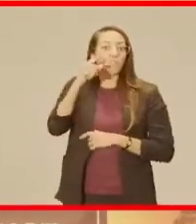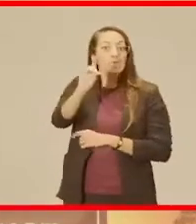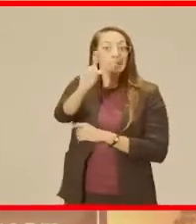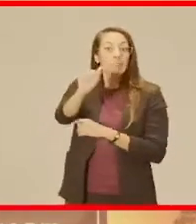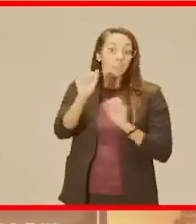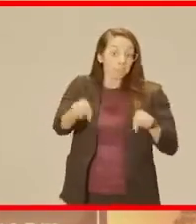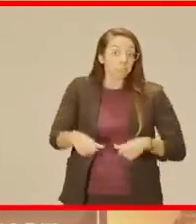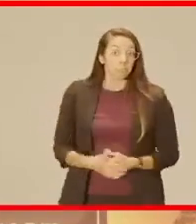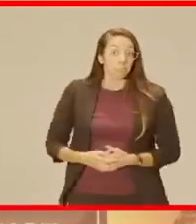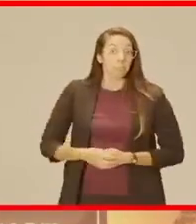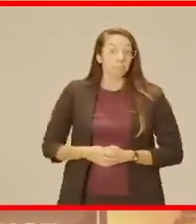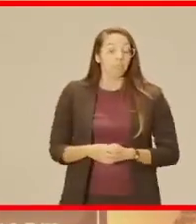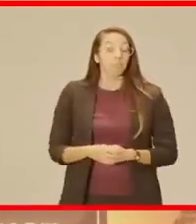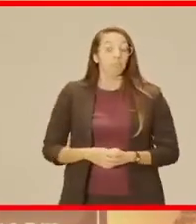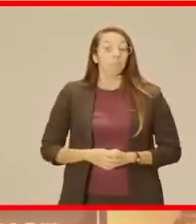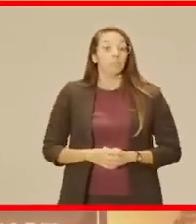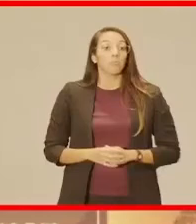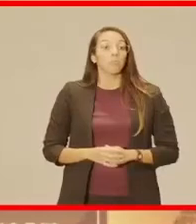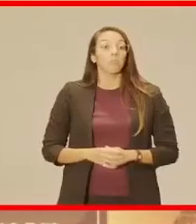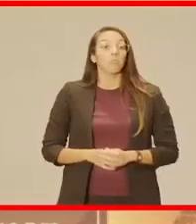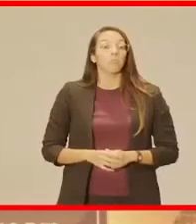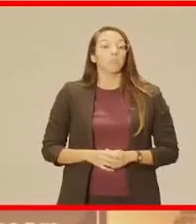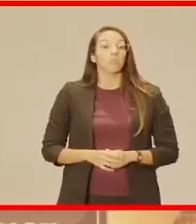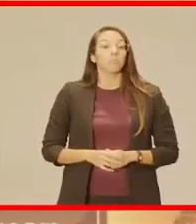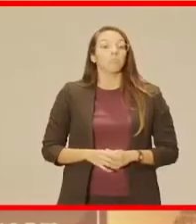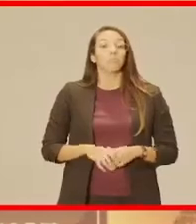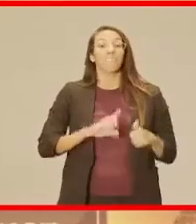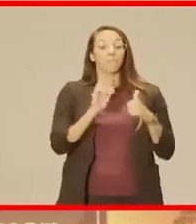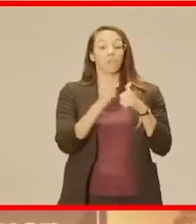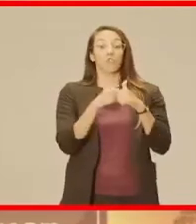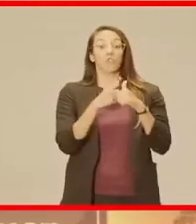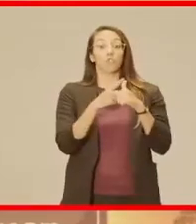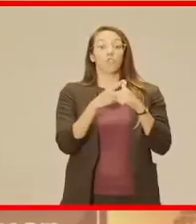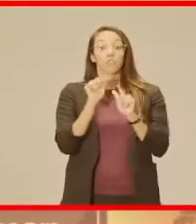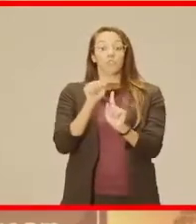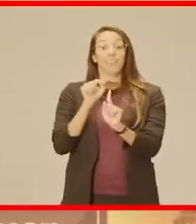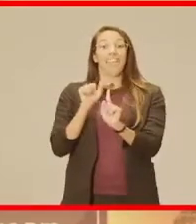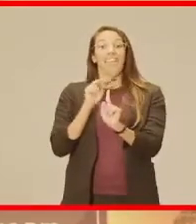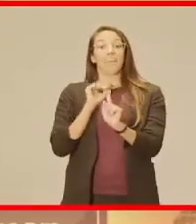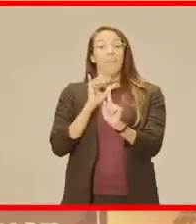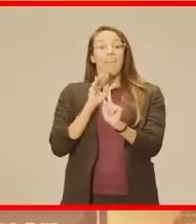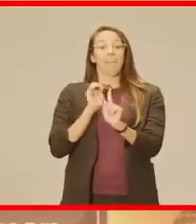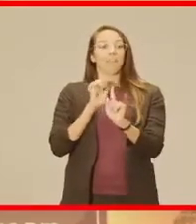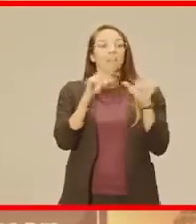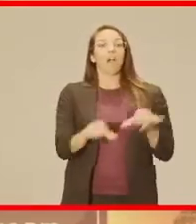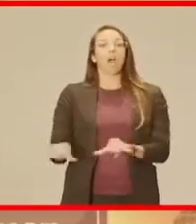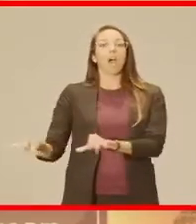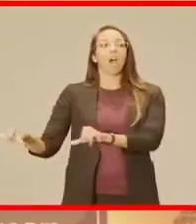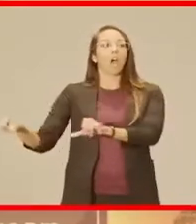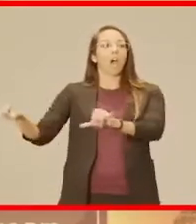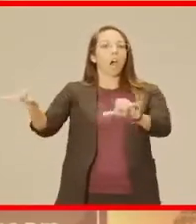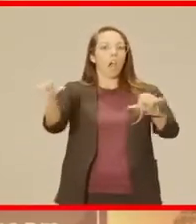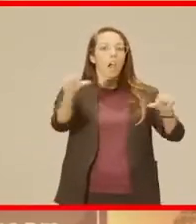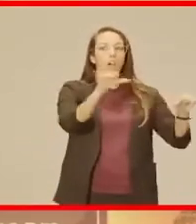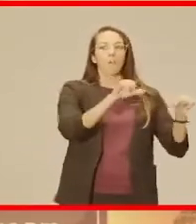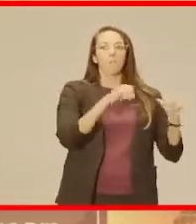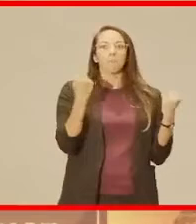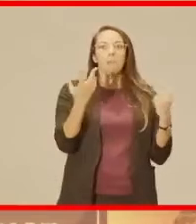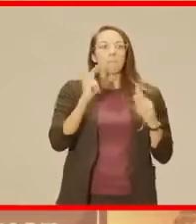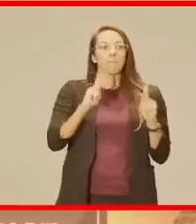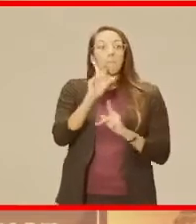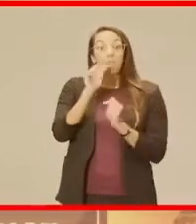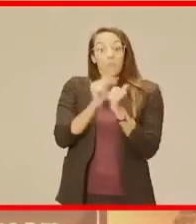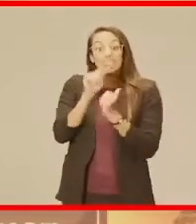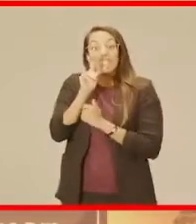of all, anime is a very common interest among people with disabilities.